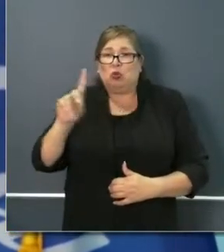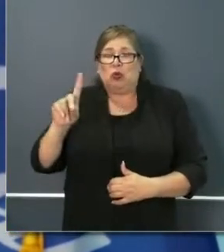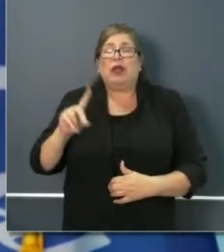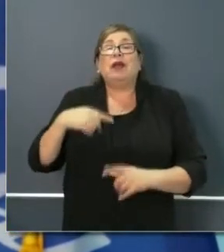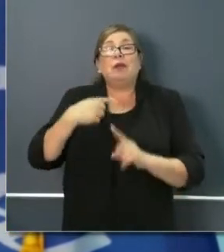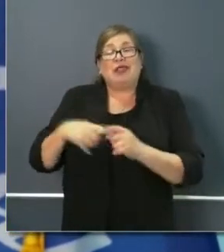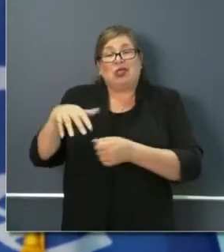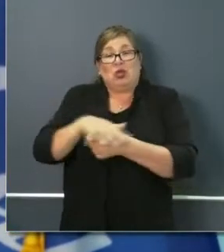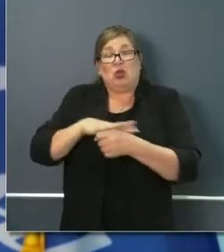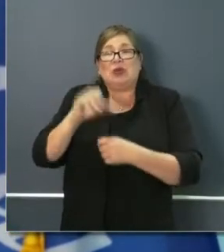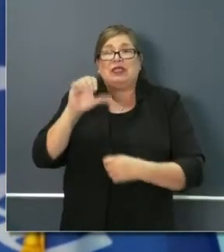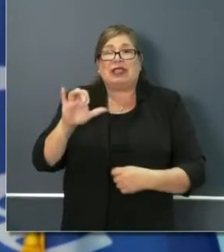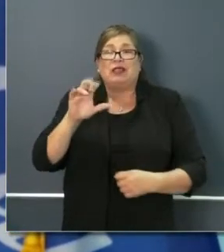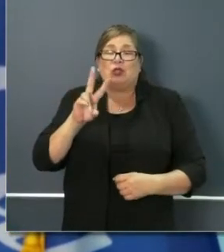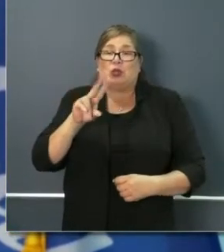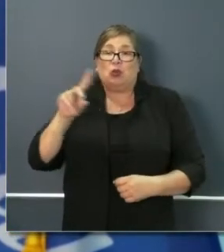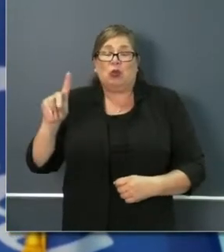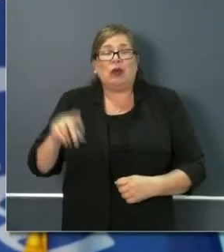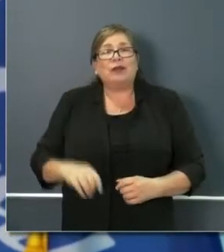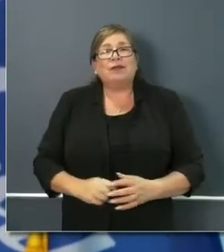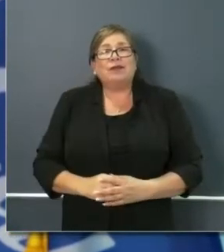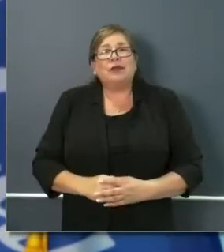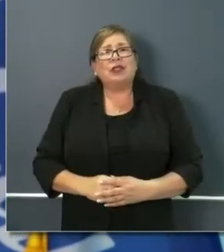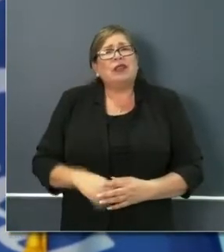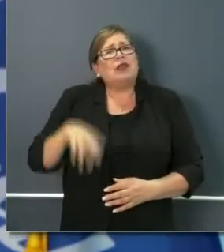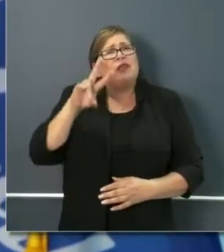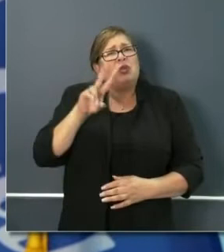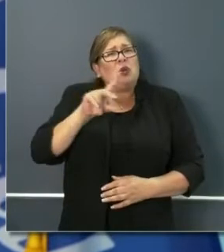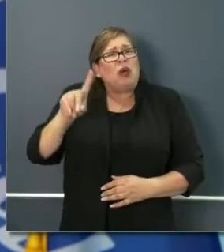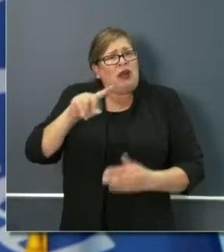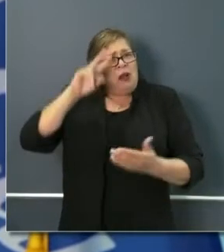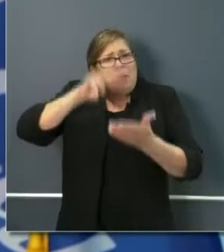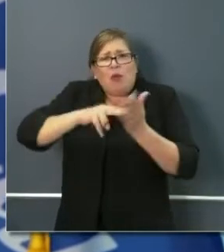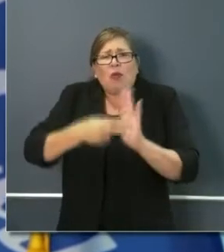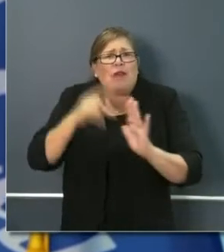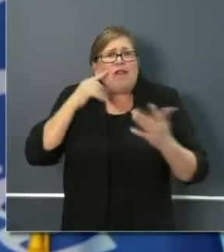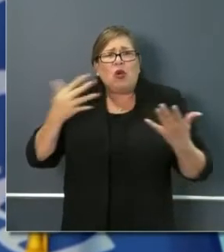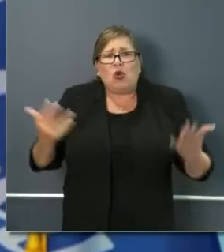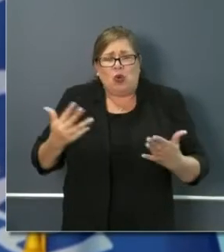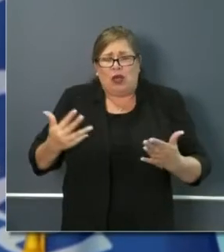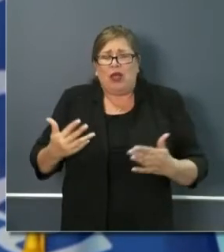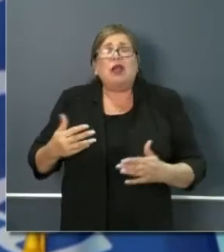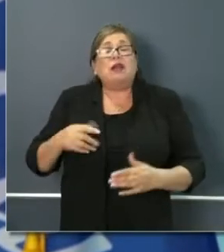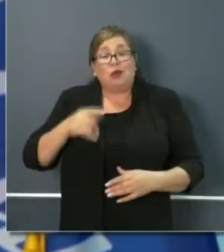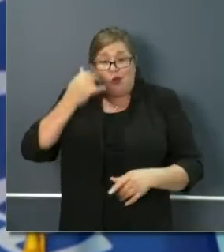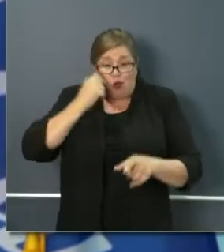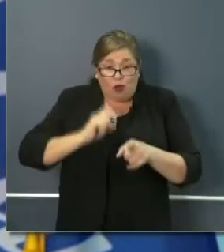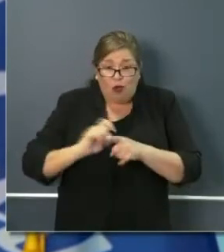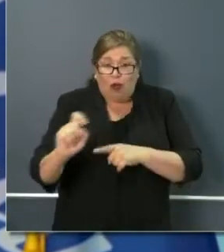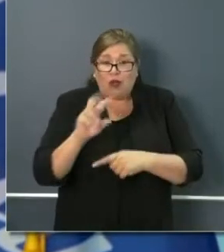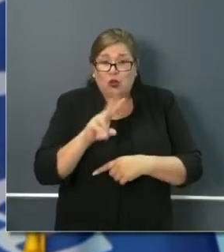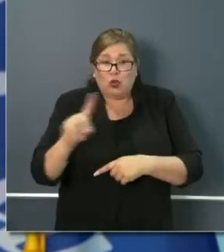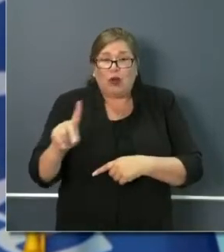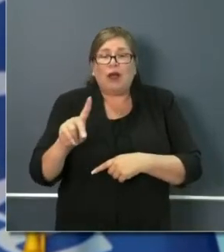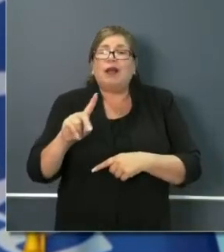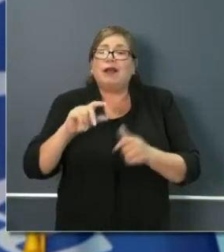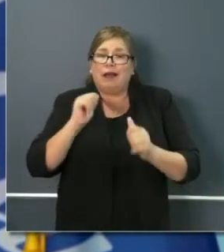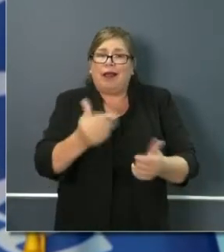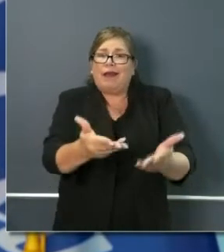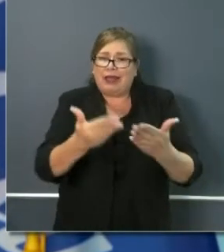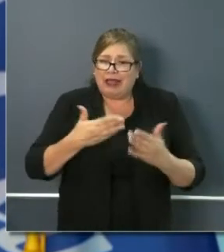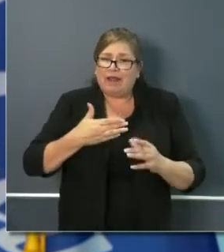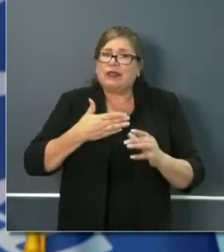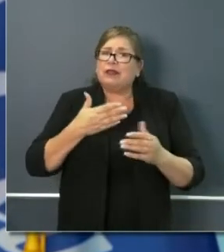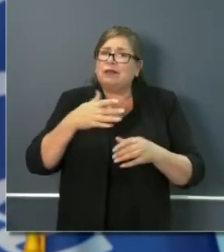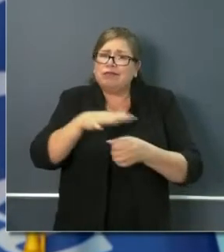really a 3-digit dial that makes it easy for our community members to get services at a very local level. Our call centers are